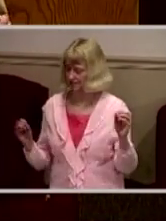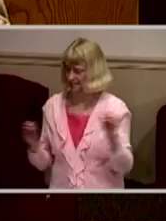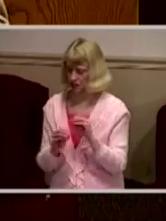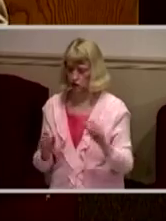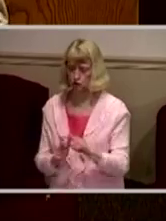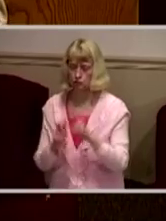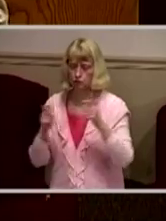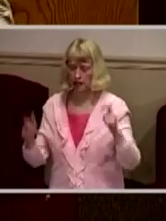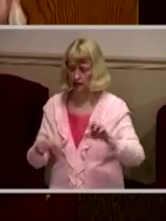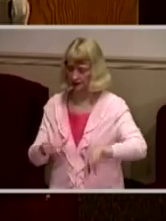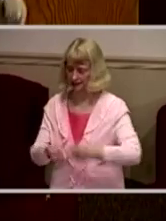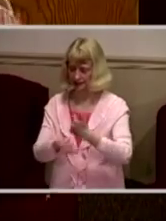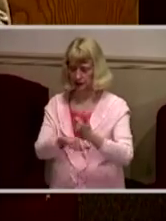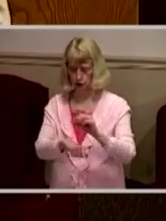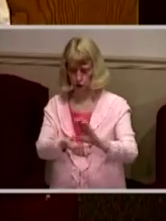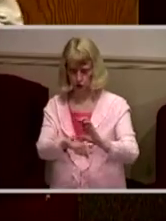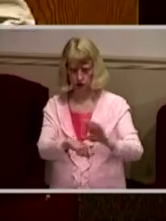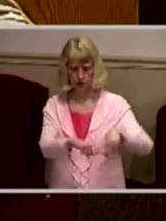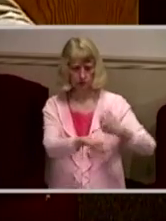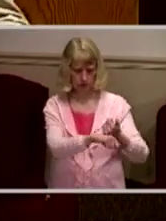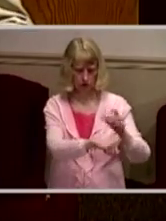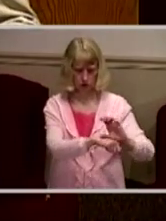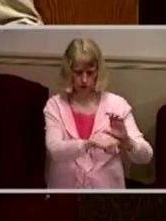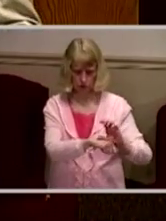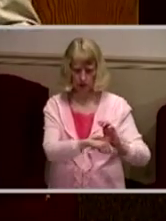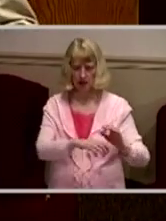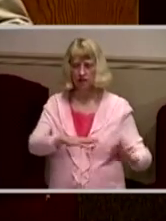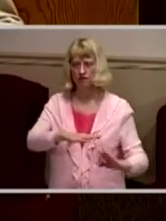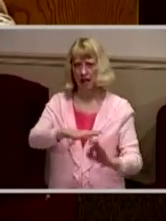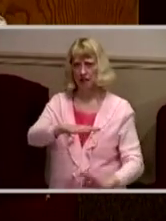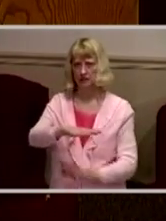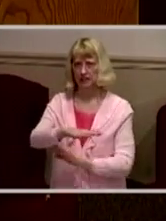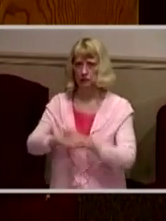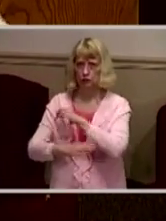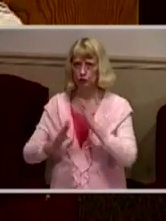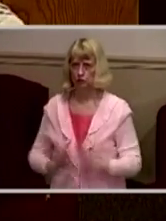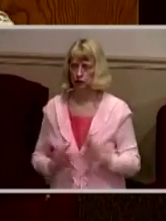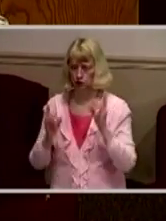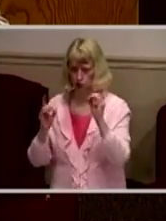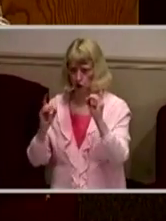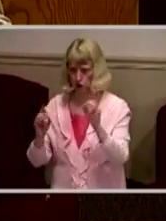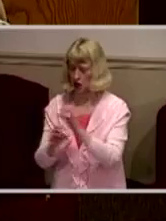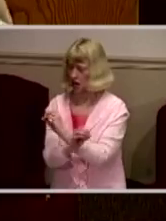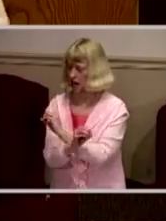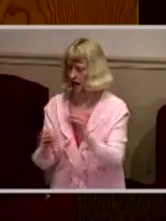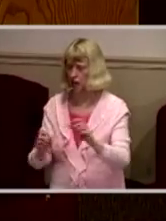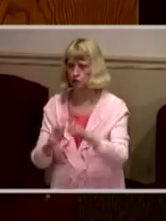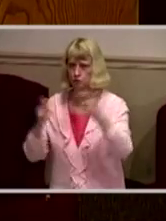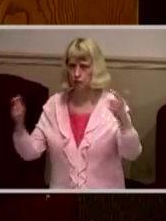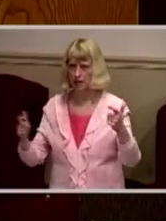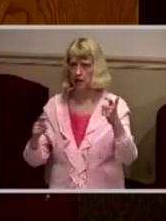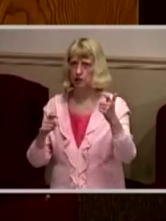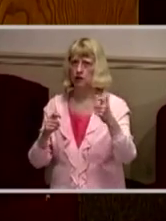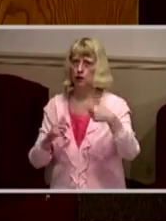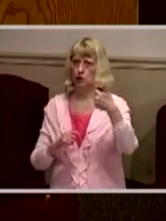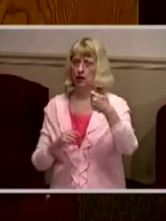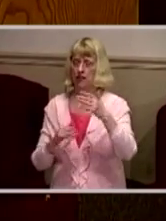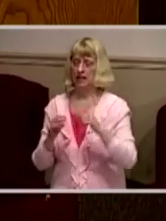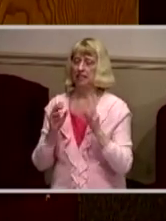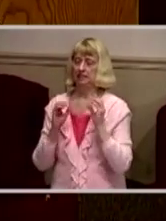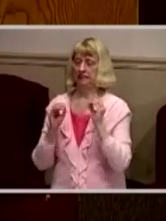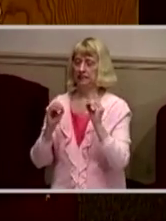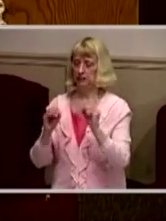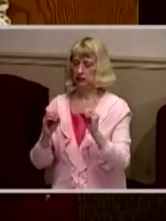in establishing churches, none greater in laying the foundation of the Christian doctrine, none greater in teaching